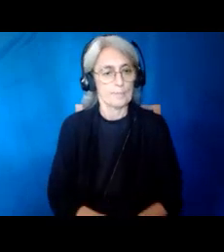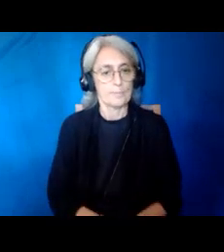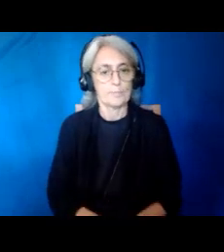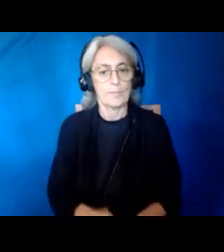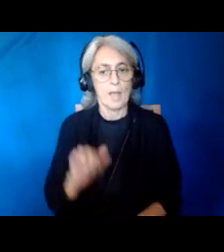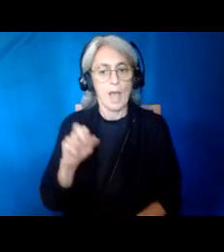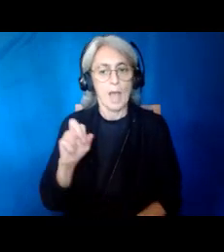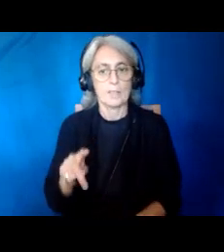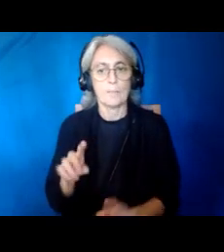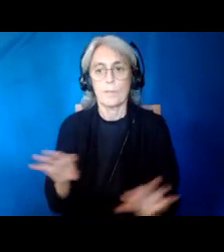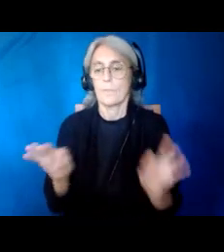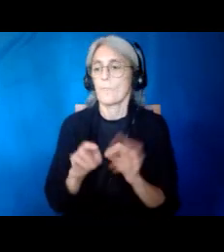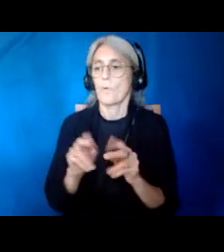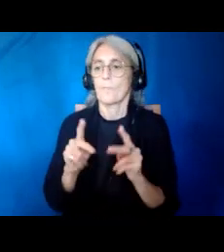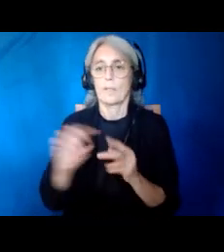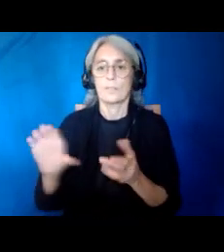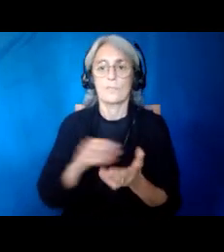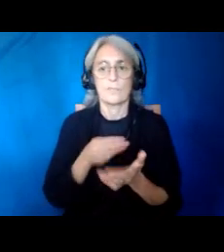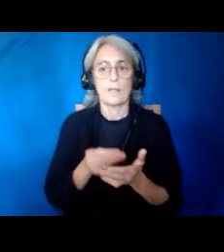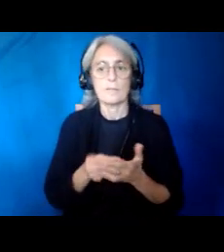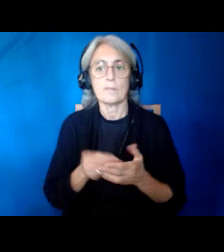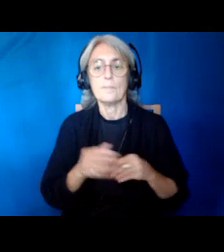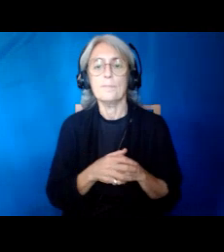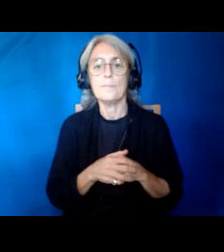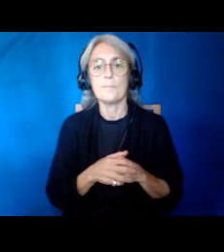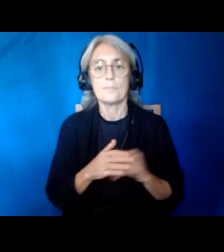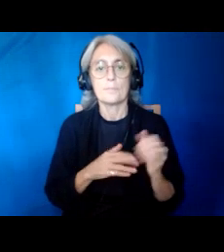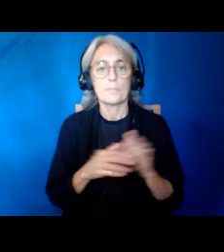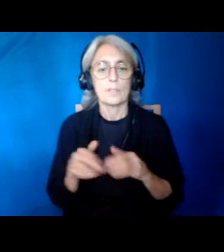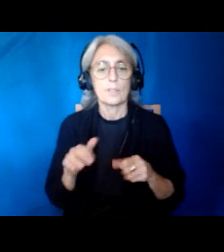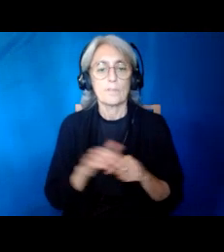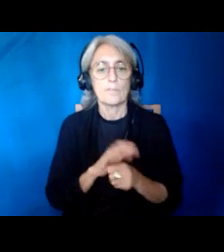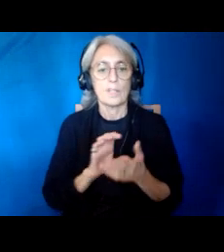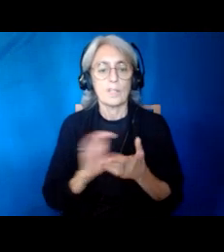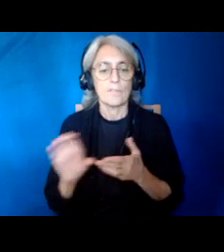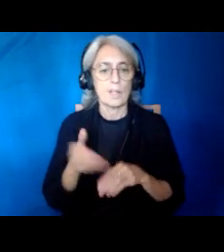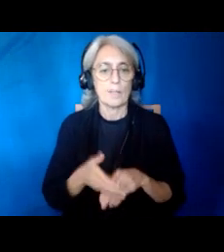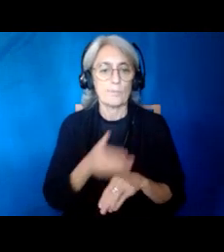important funding source to be able to fully fund improvements on the state highway system in our